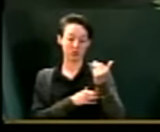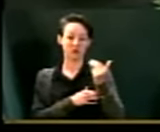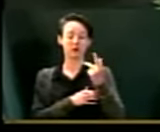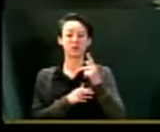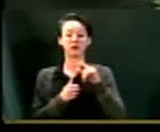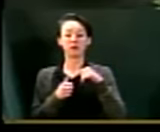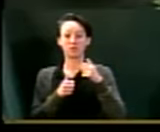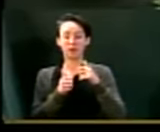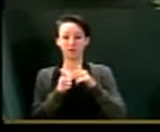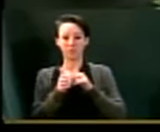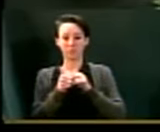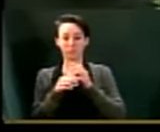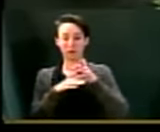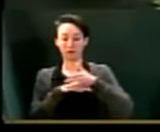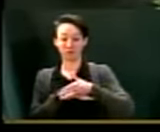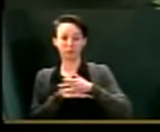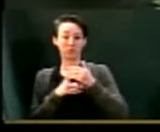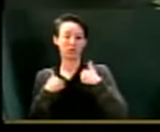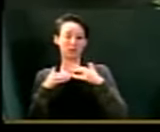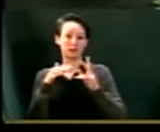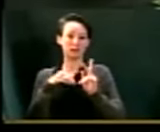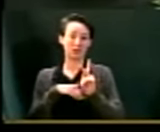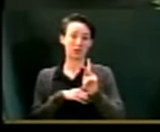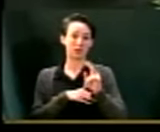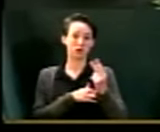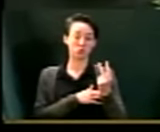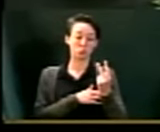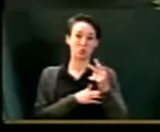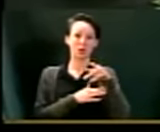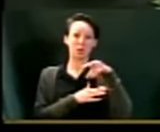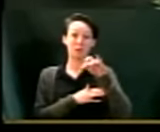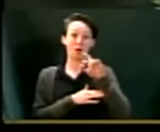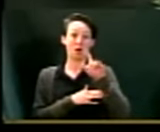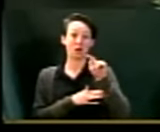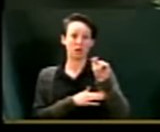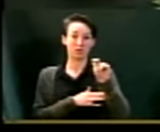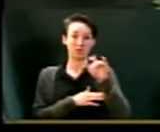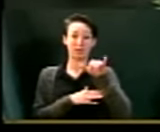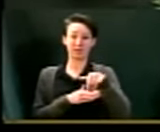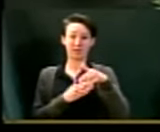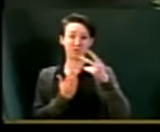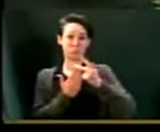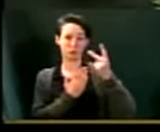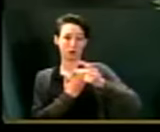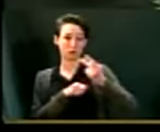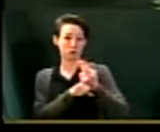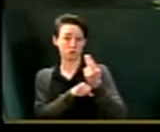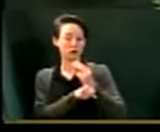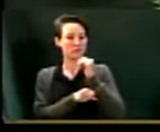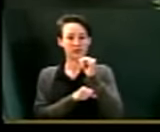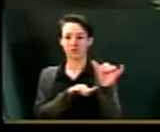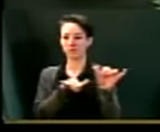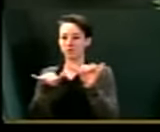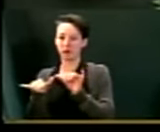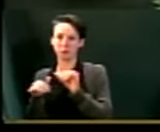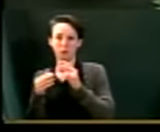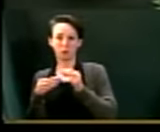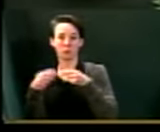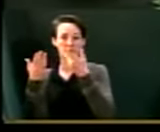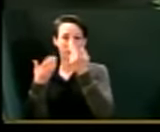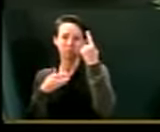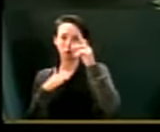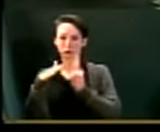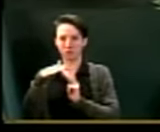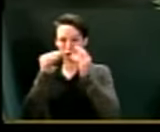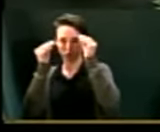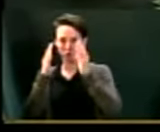pilot, that vetted platform that we used is not the platform the state provided for our kindergarten teachers this year.